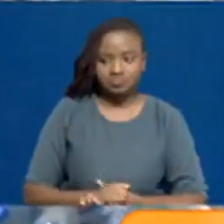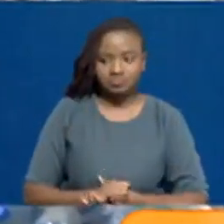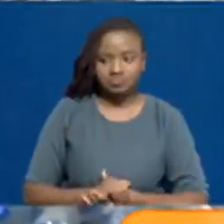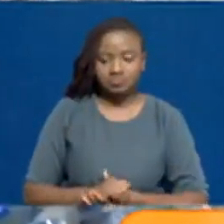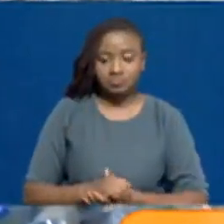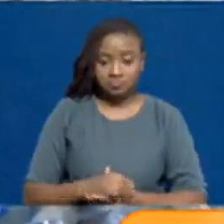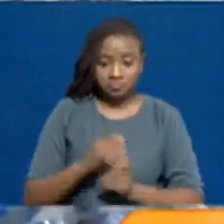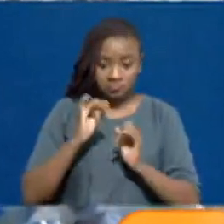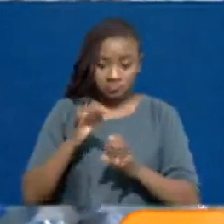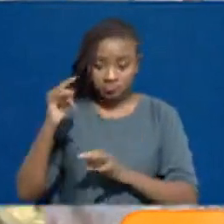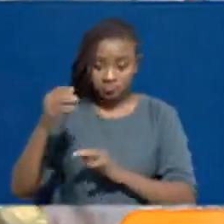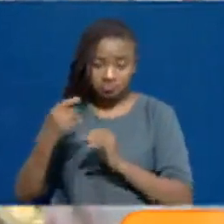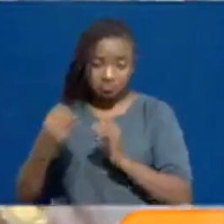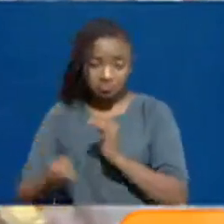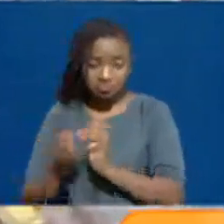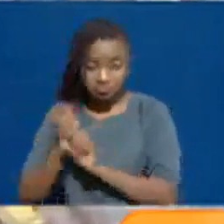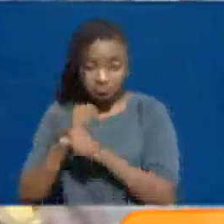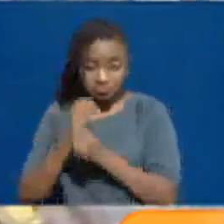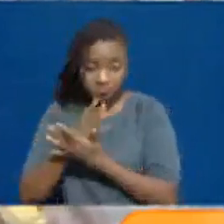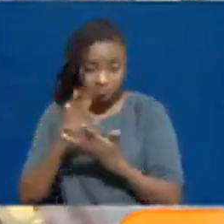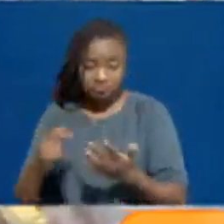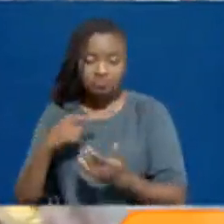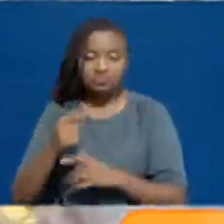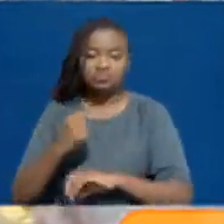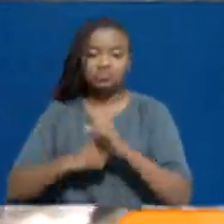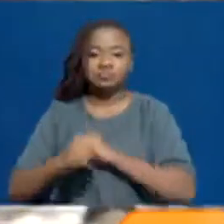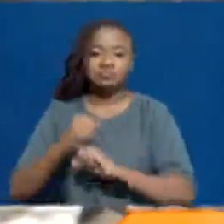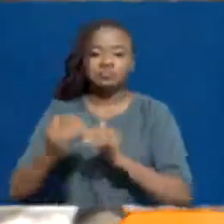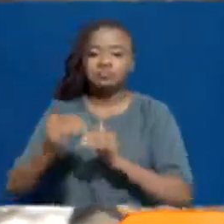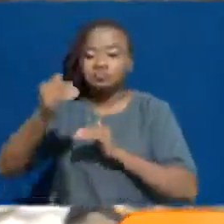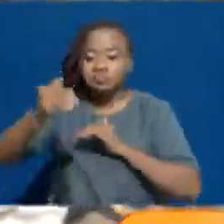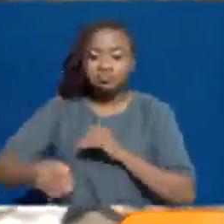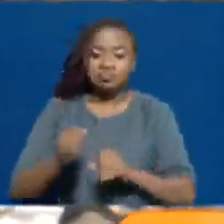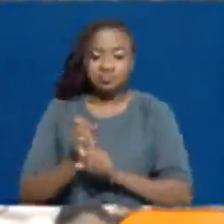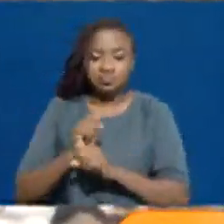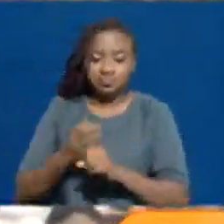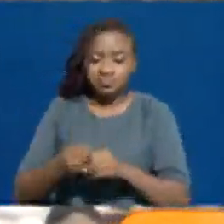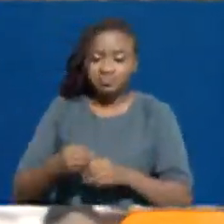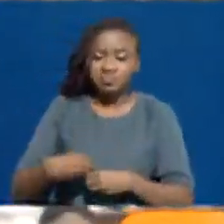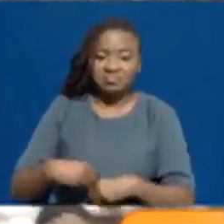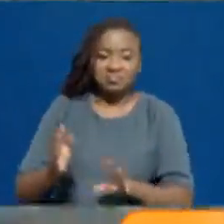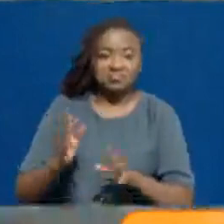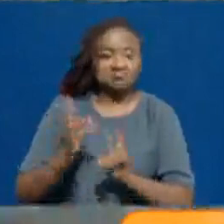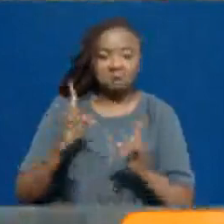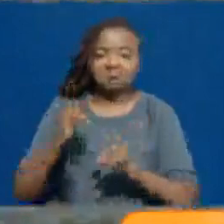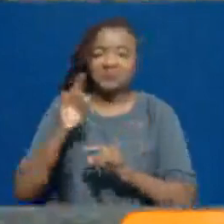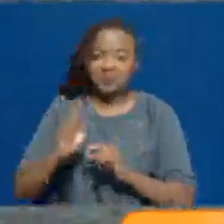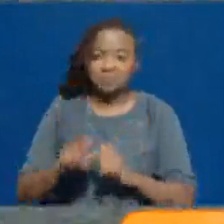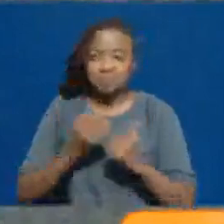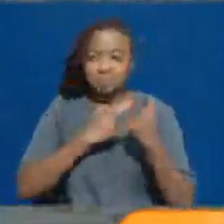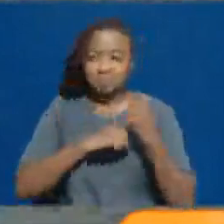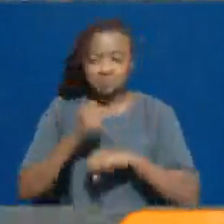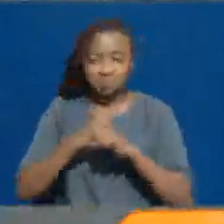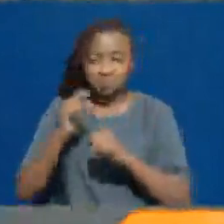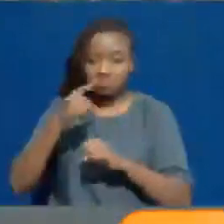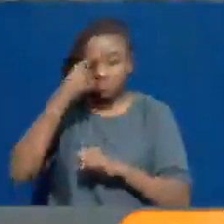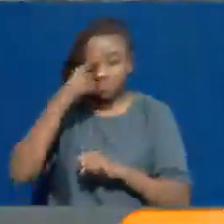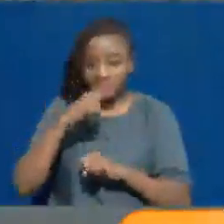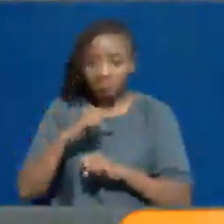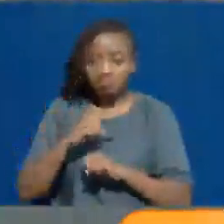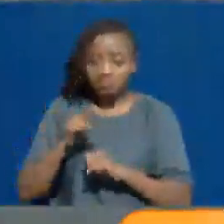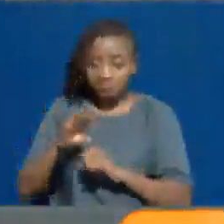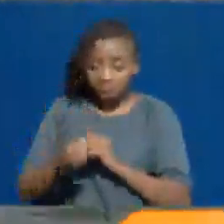and producers to be part of an extended producer responsibility compliance scheme. It is an environmental policy approach in which